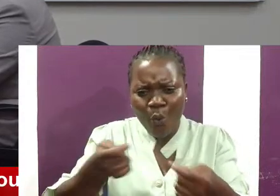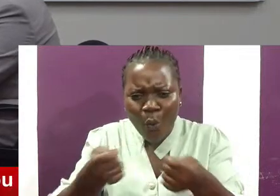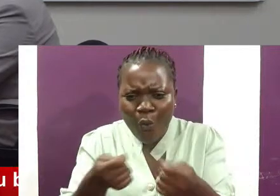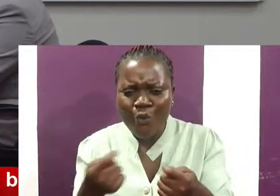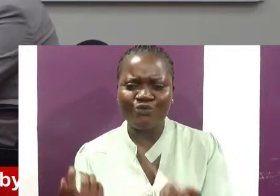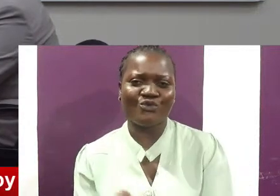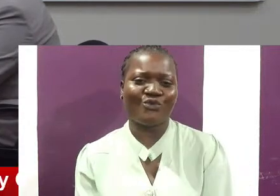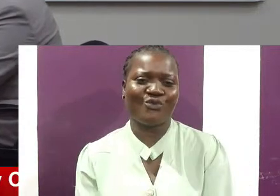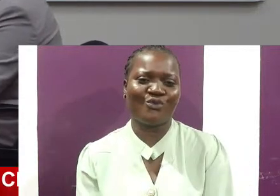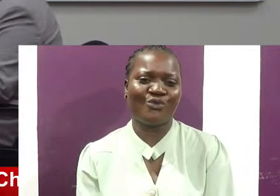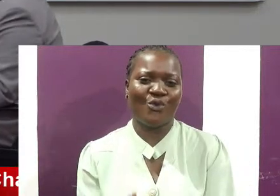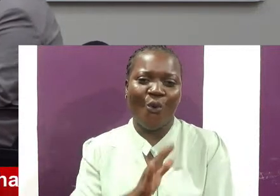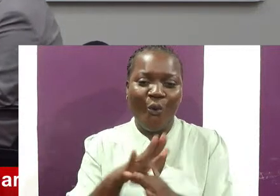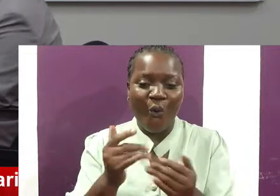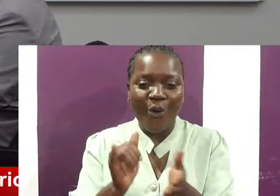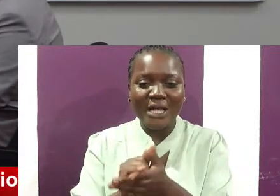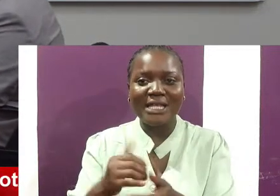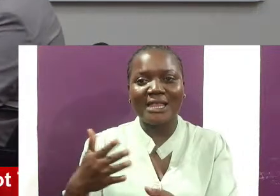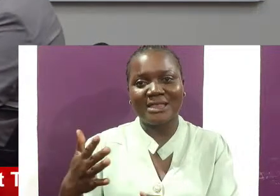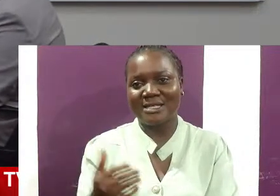You just have to get them to the finish line.